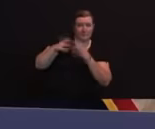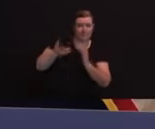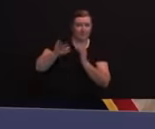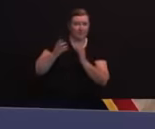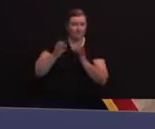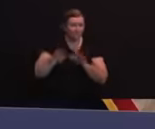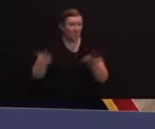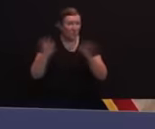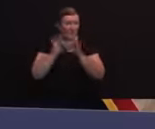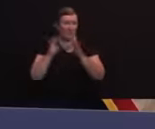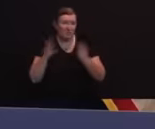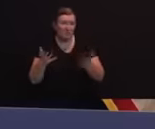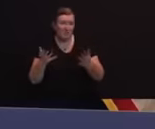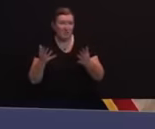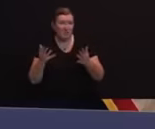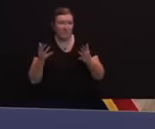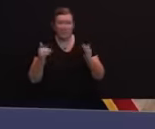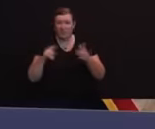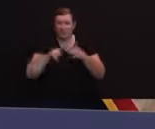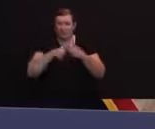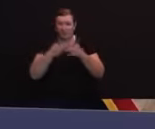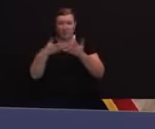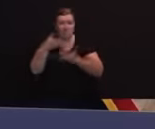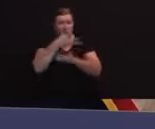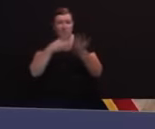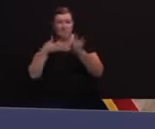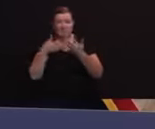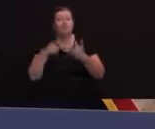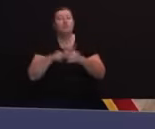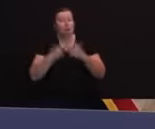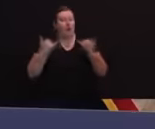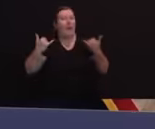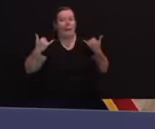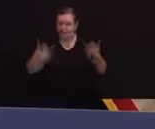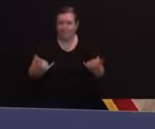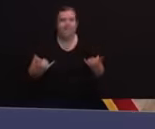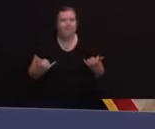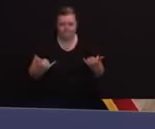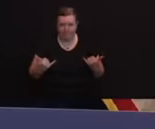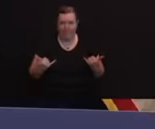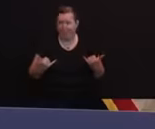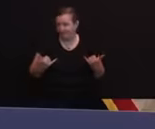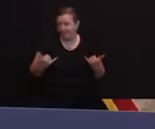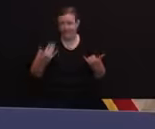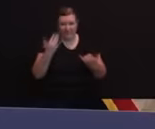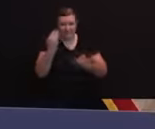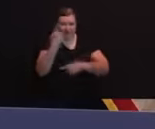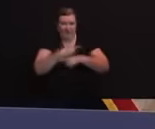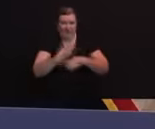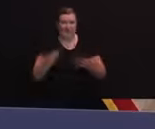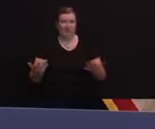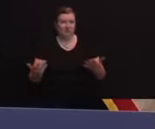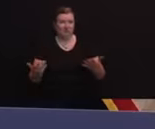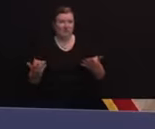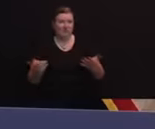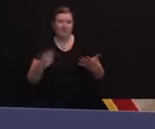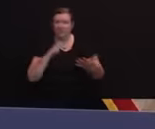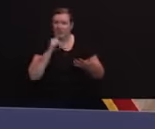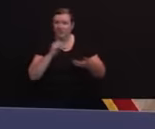today. Guests should avoid direct contact, including handshakes and hugs, with others outside their